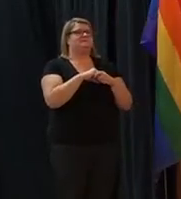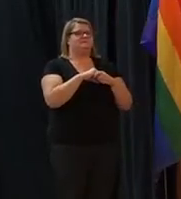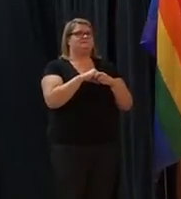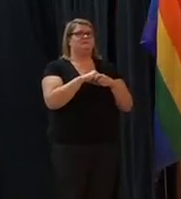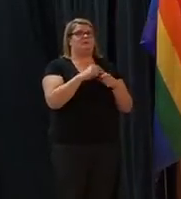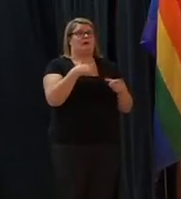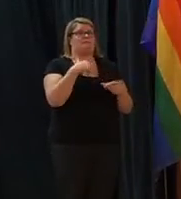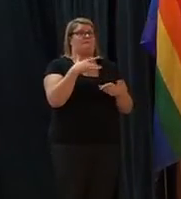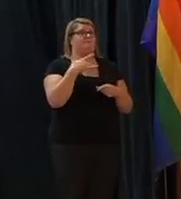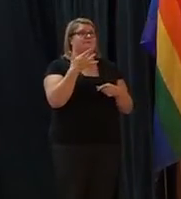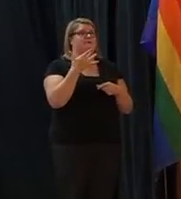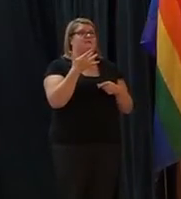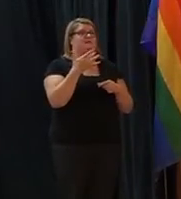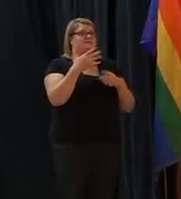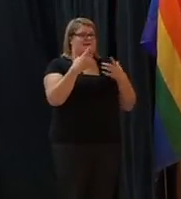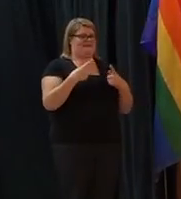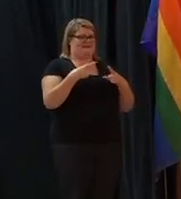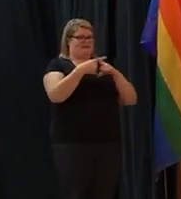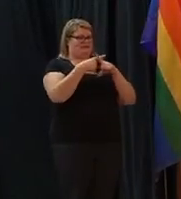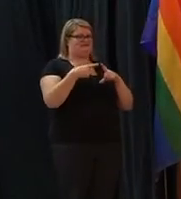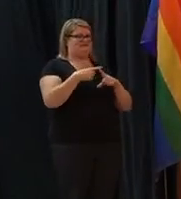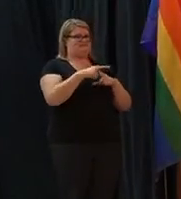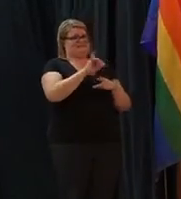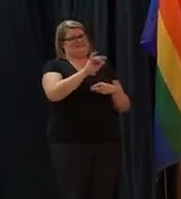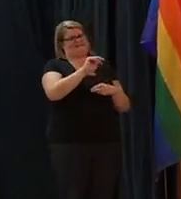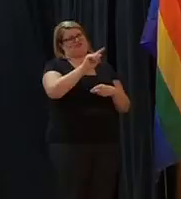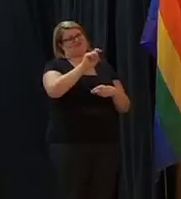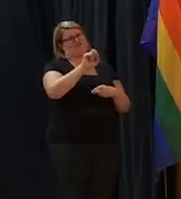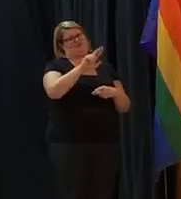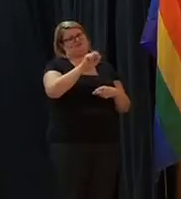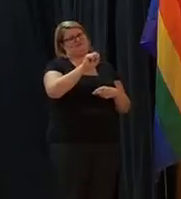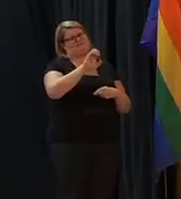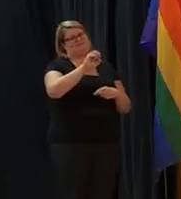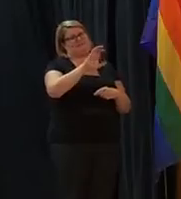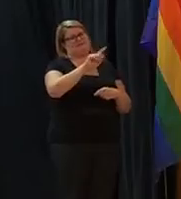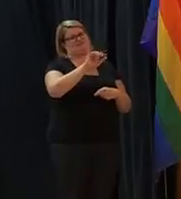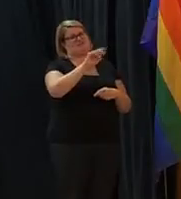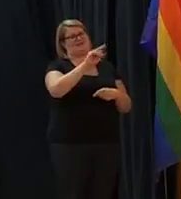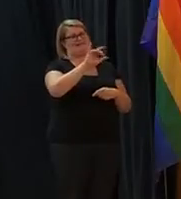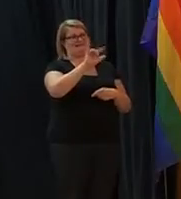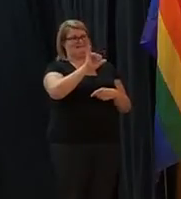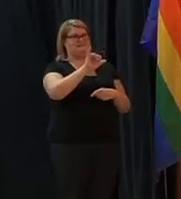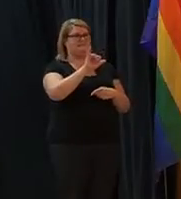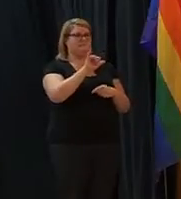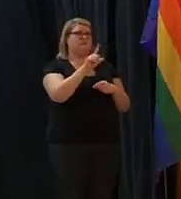and I think that intersectionality, and to understand that intersectionality is important,